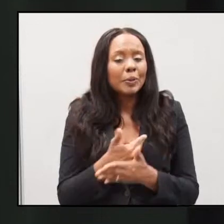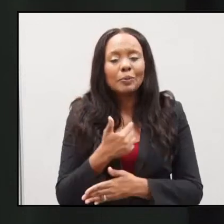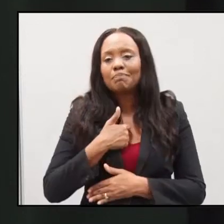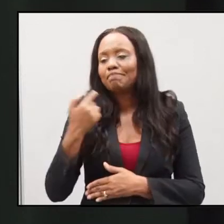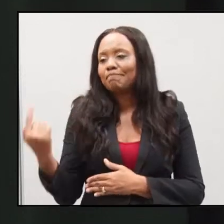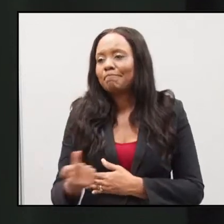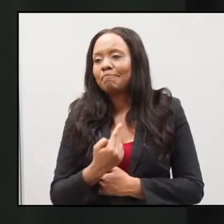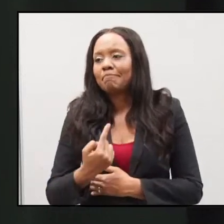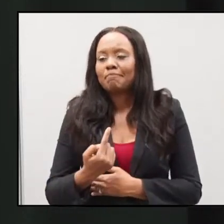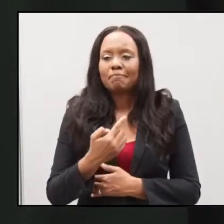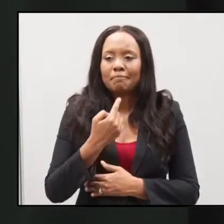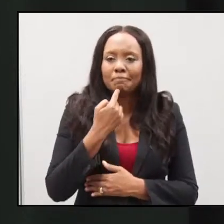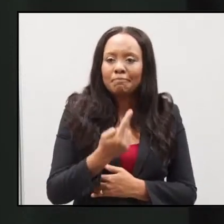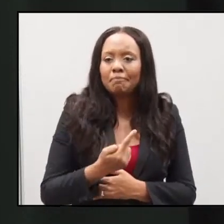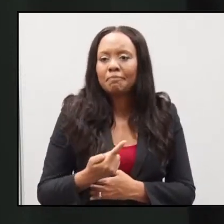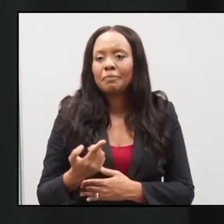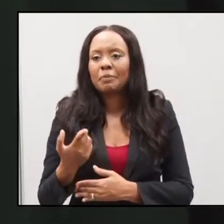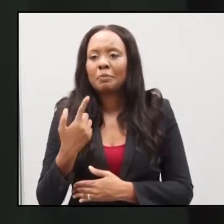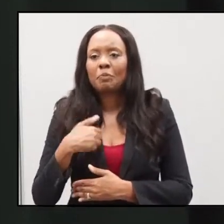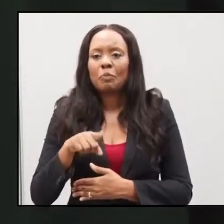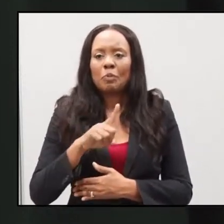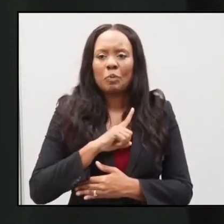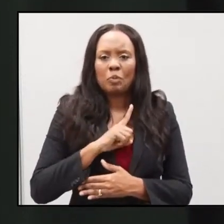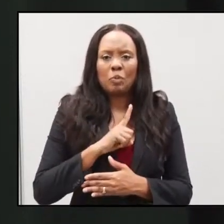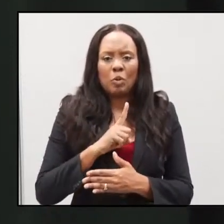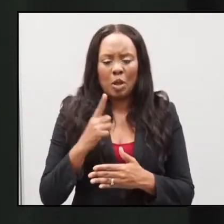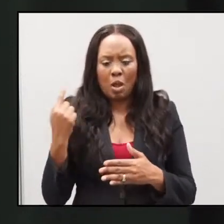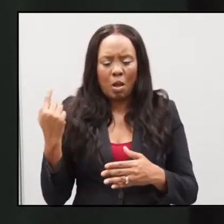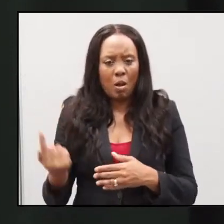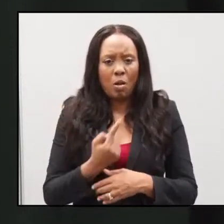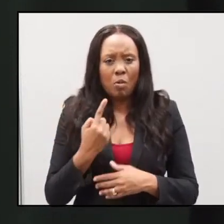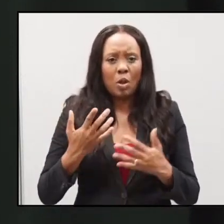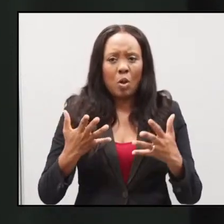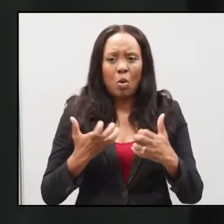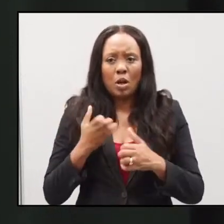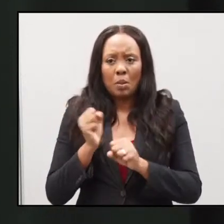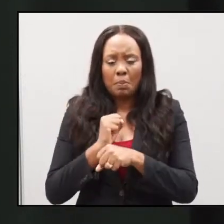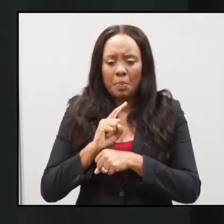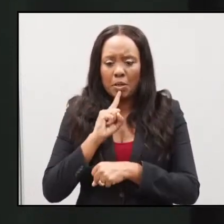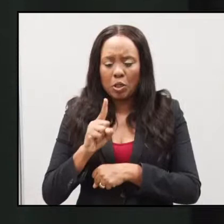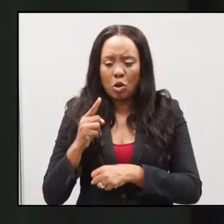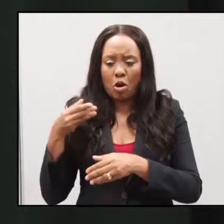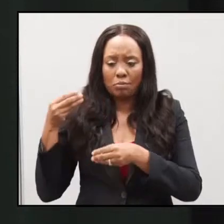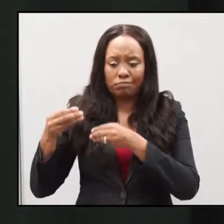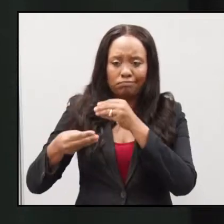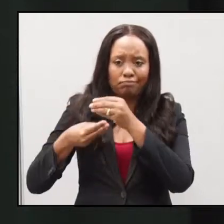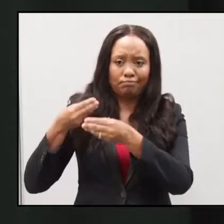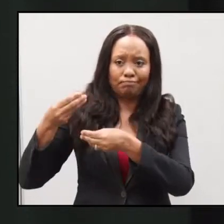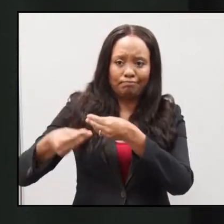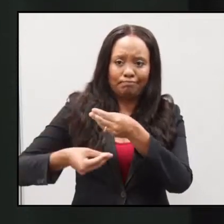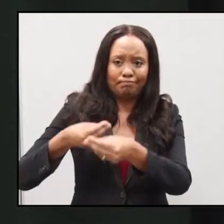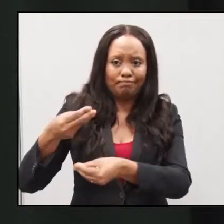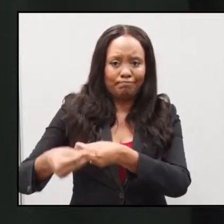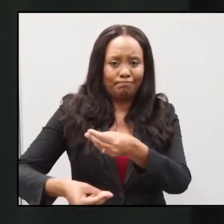do this in relays, we do this in passing the baton. And each of us has a responsibility to